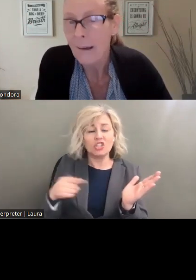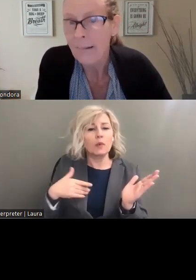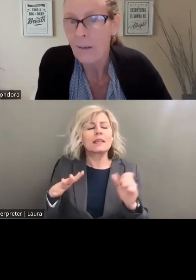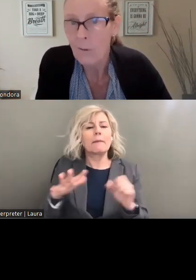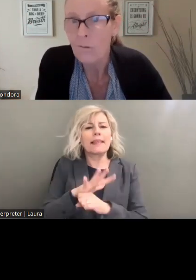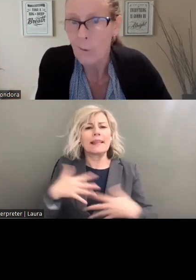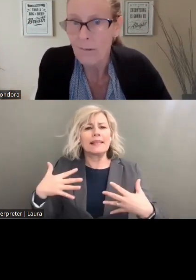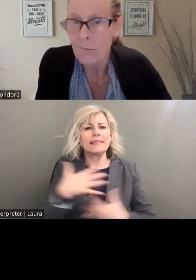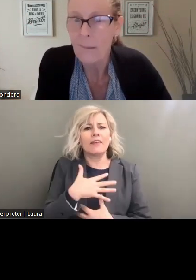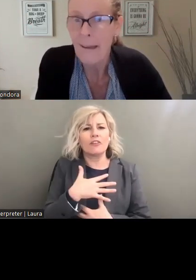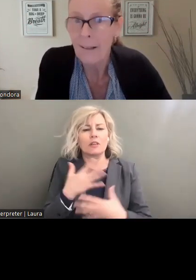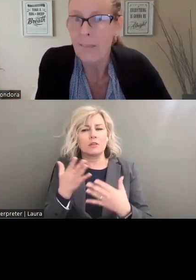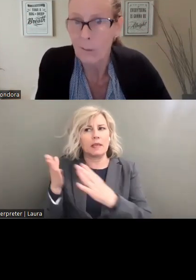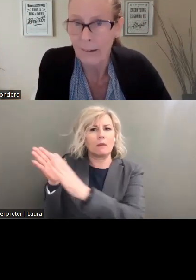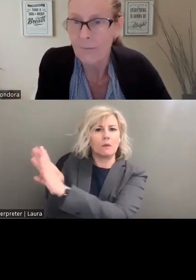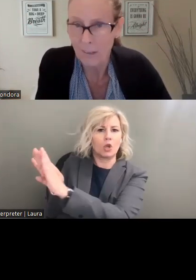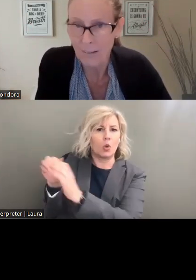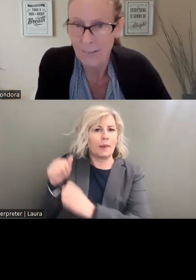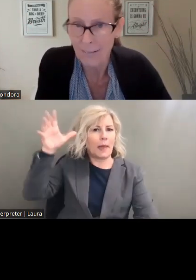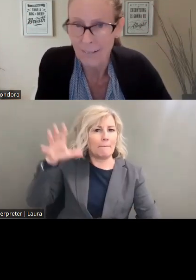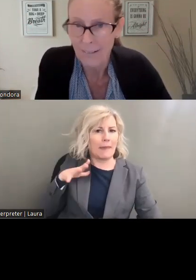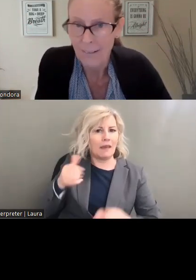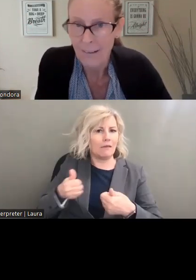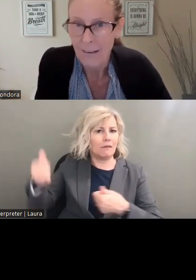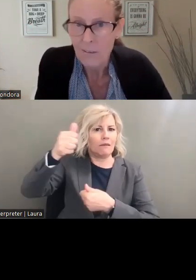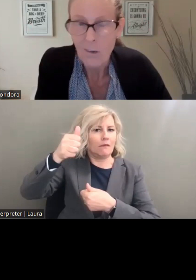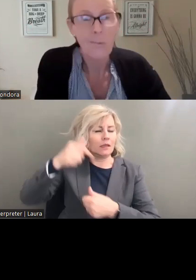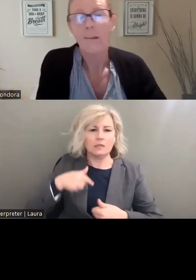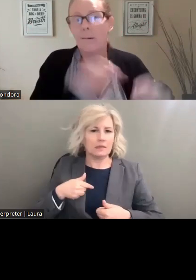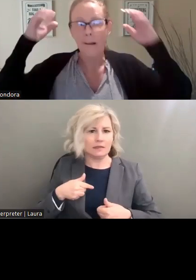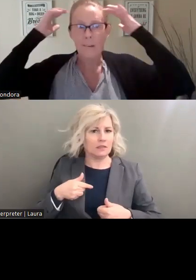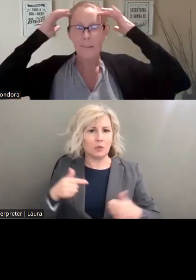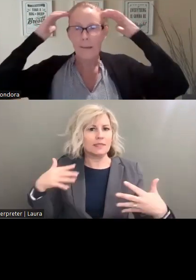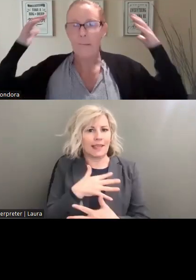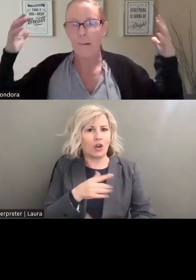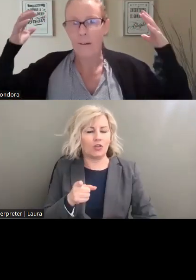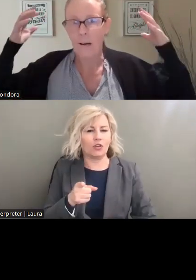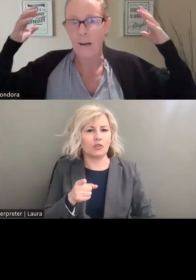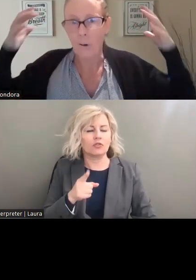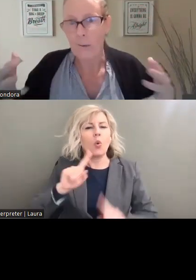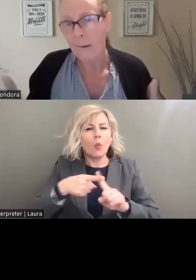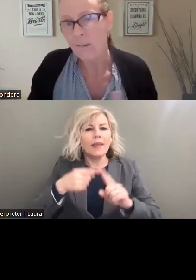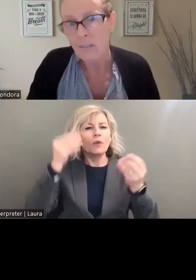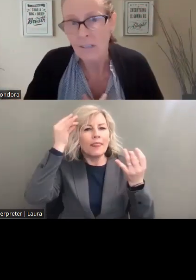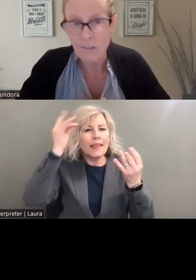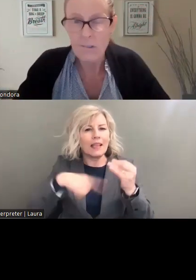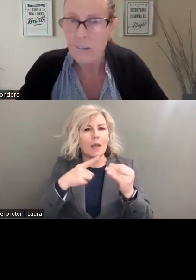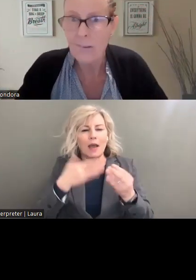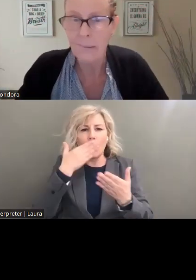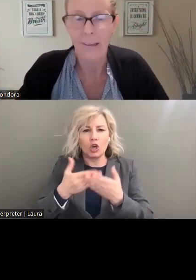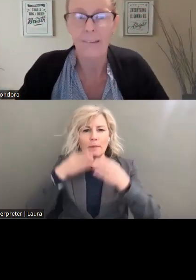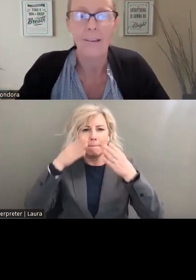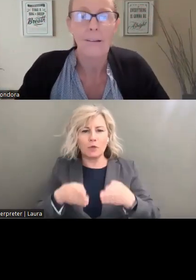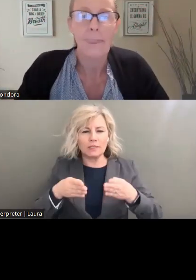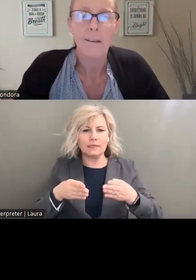be behind closed doors with a male authority figure. So when you're thinking about a good person-centered